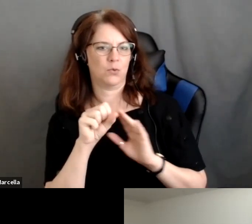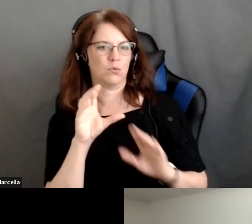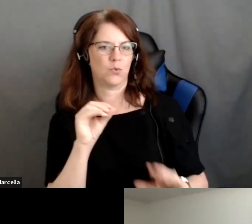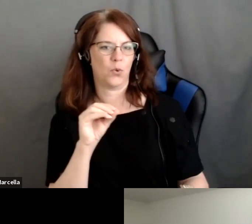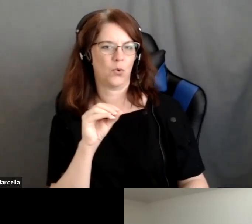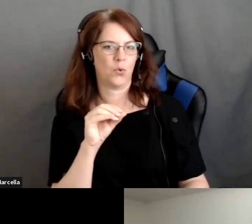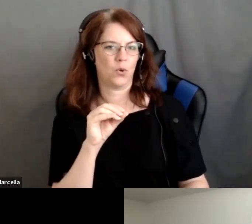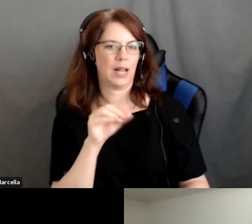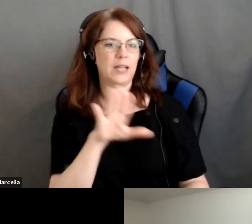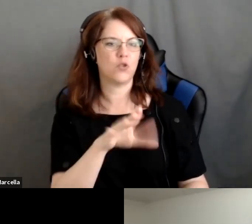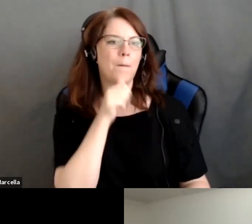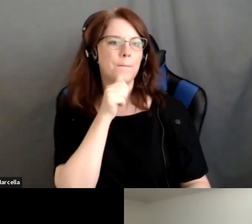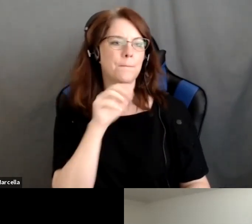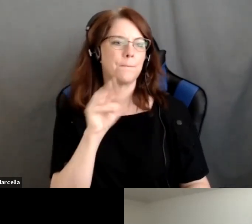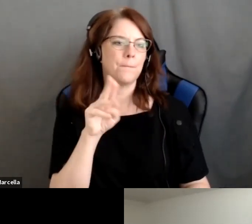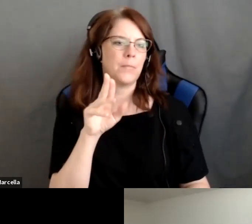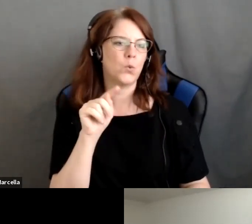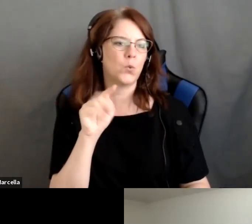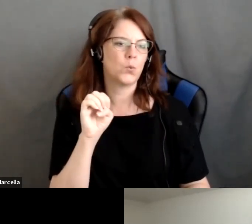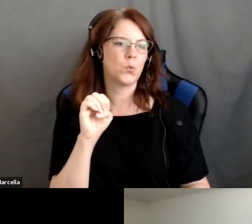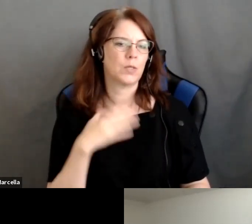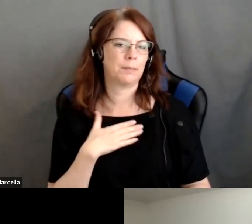you're on mute, Katrina.